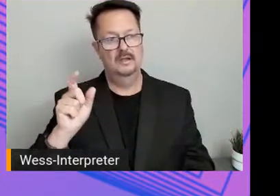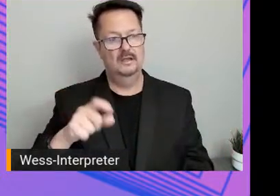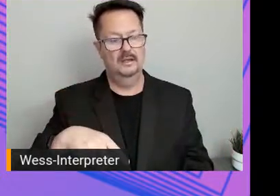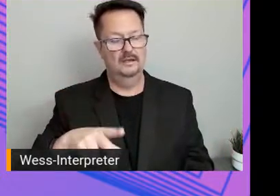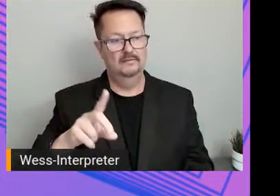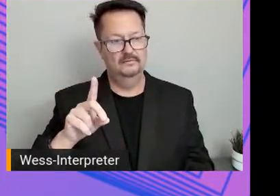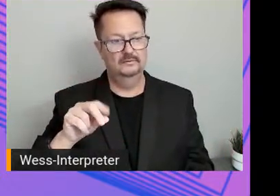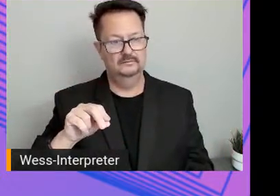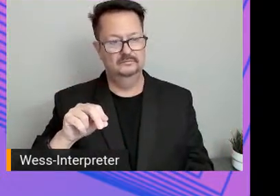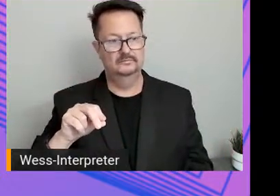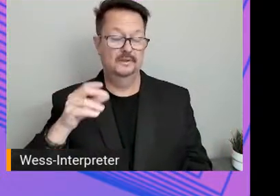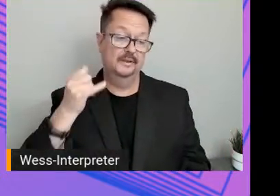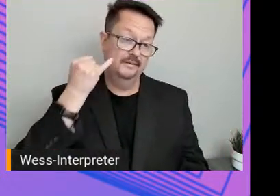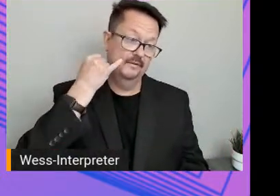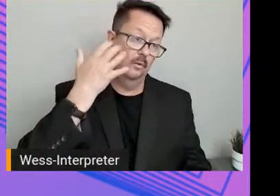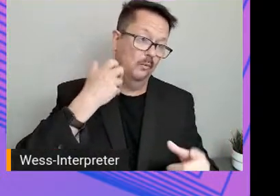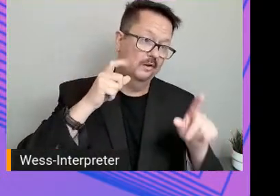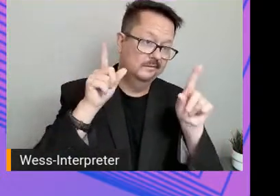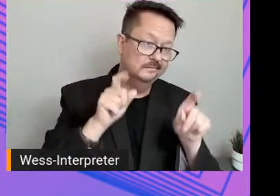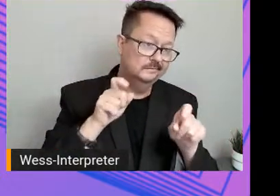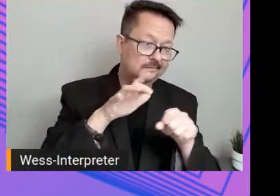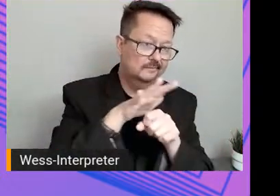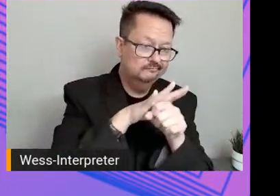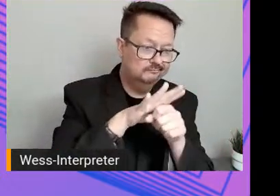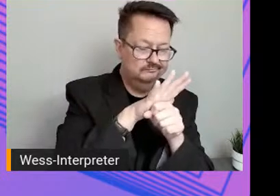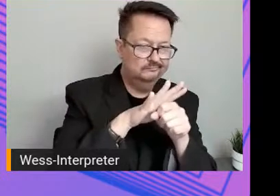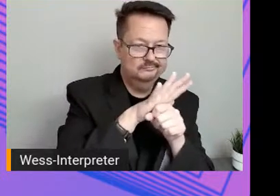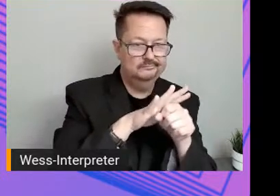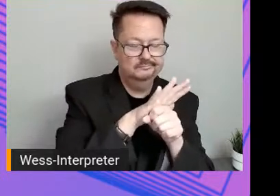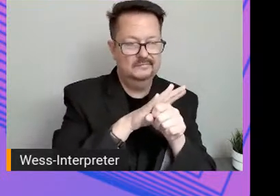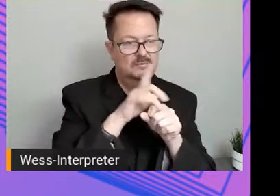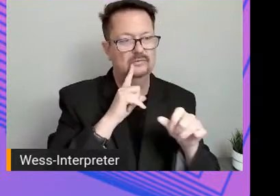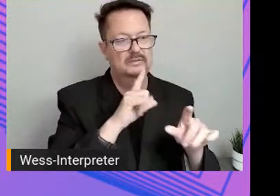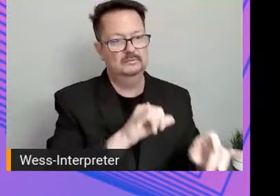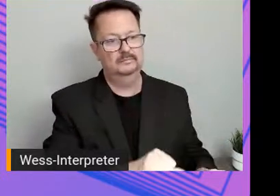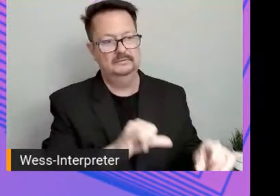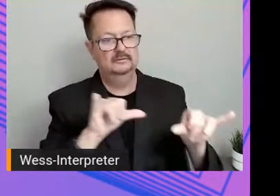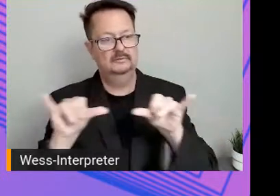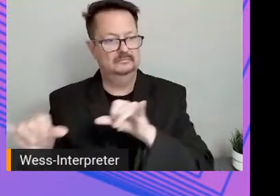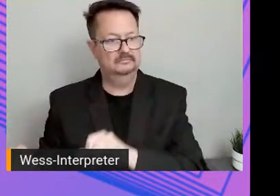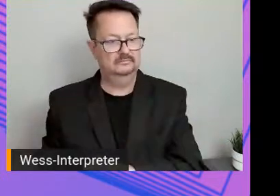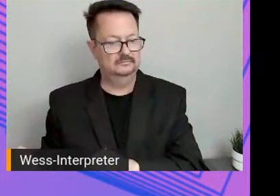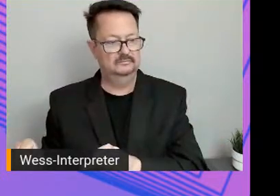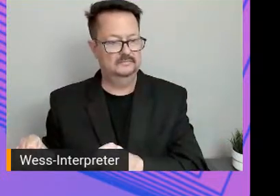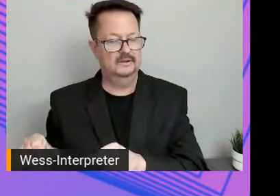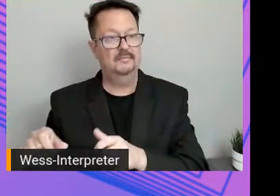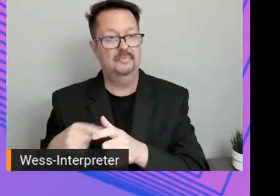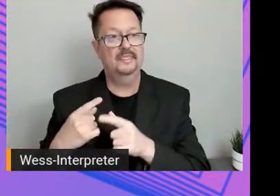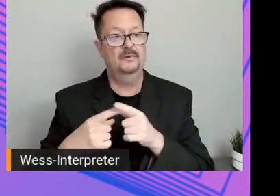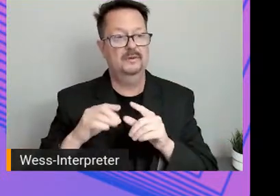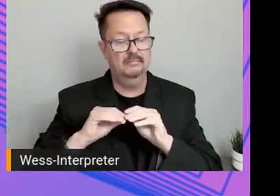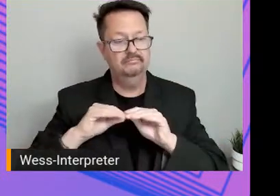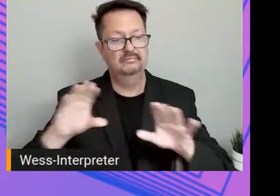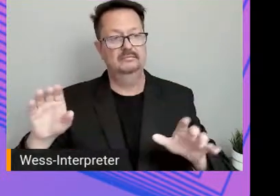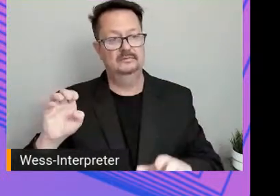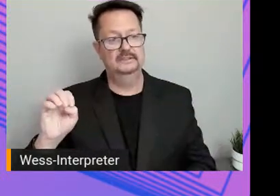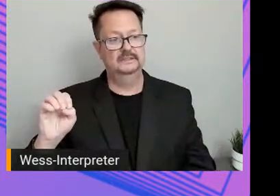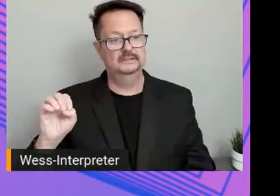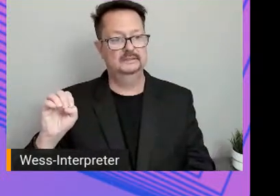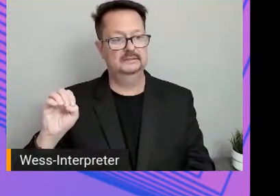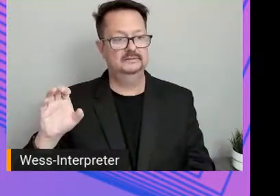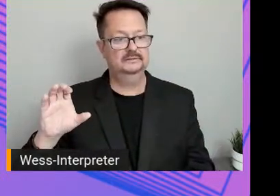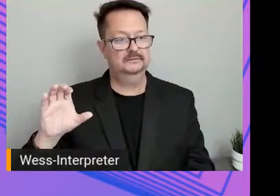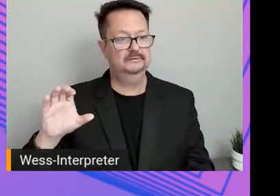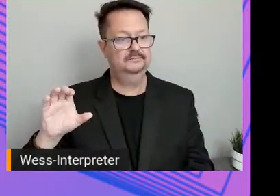if I want to test locally, that experience is going to be the same as it is then when I deploy it to ECS. So you can